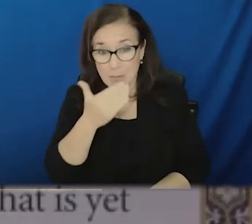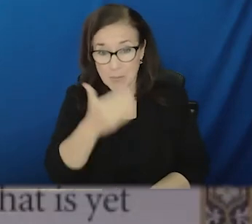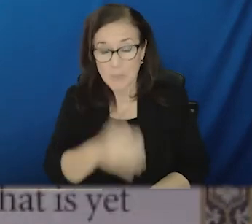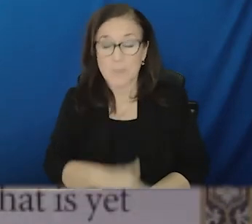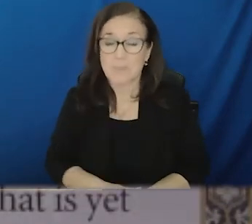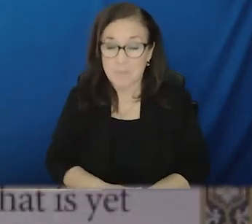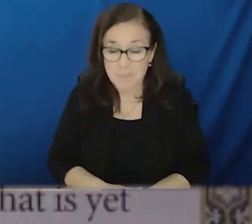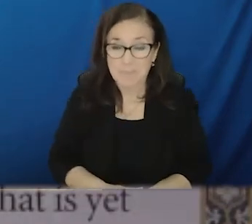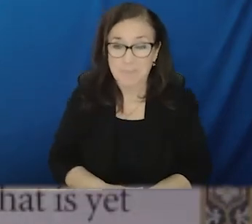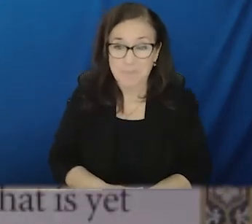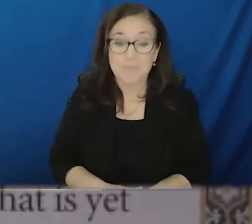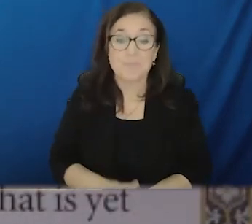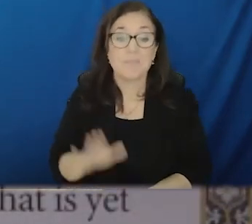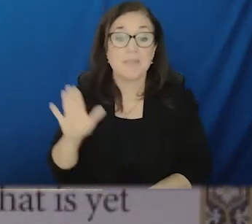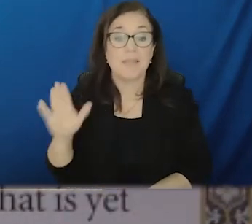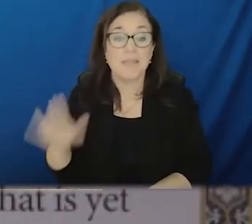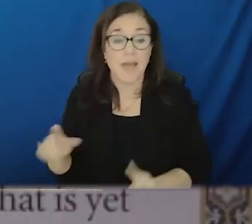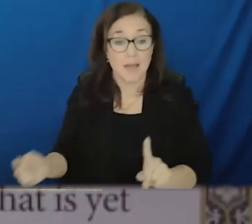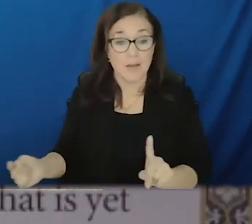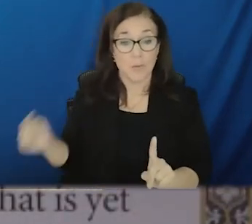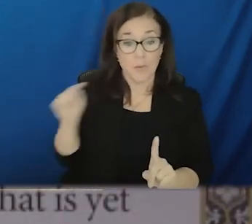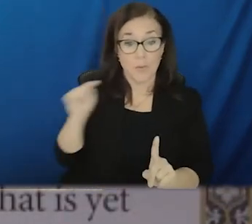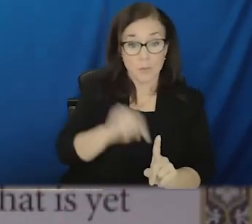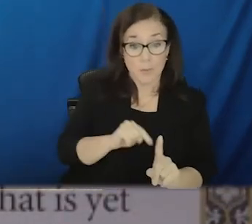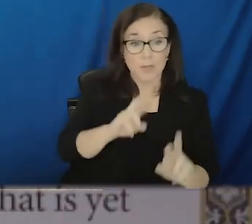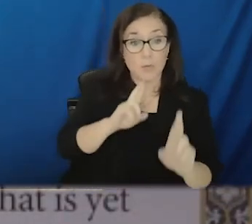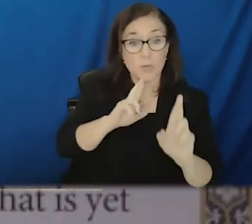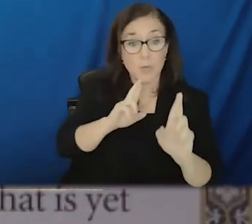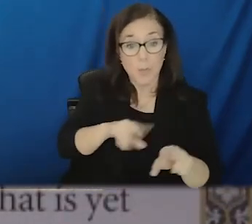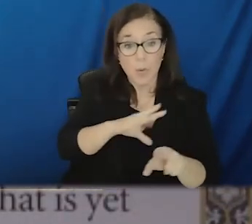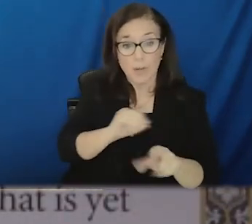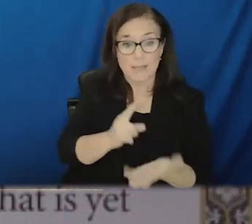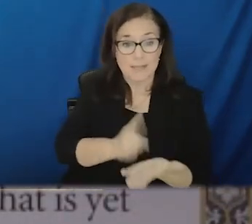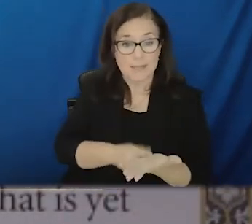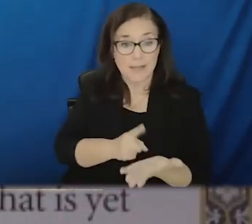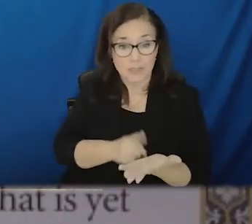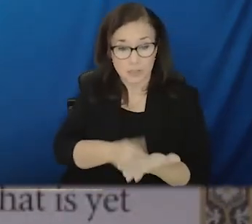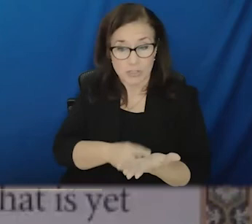And that takes us back to the report and discussion agenda.